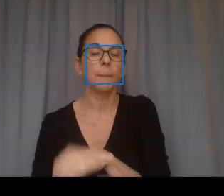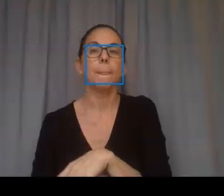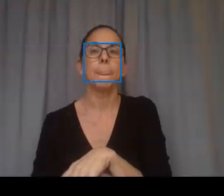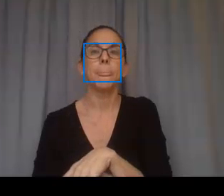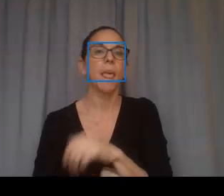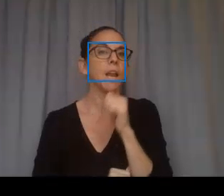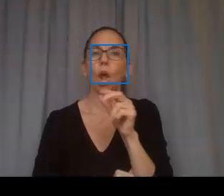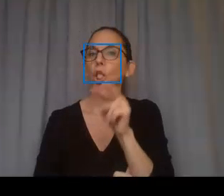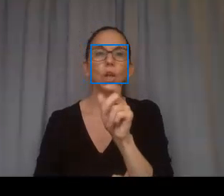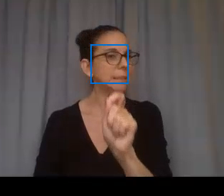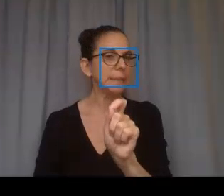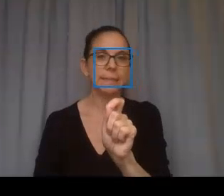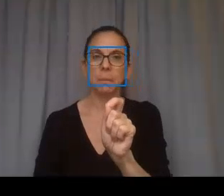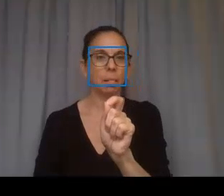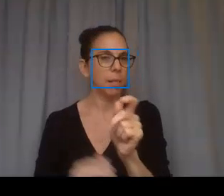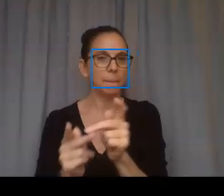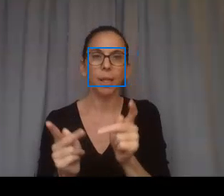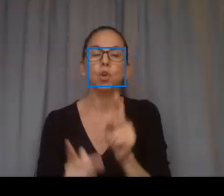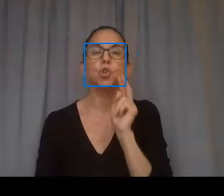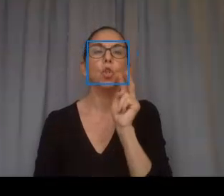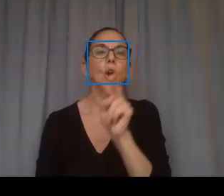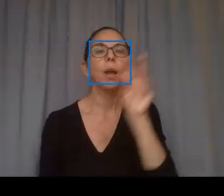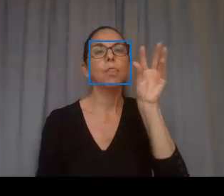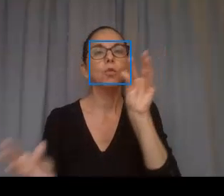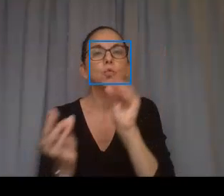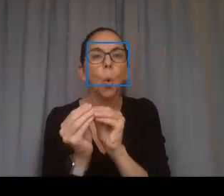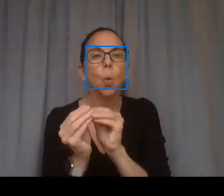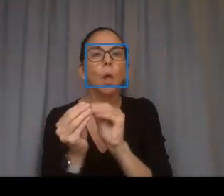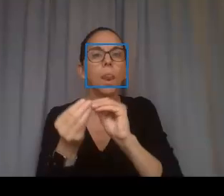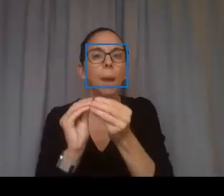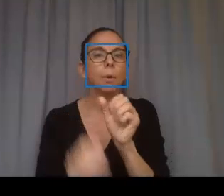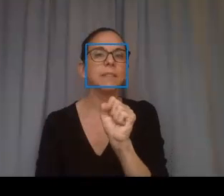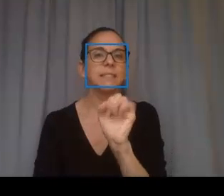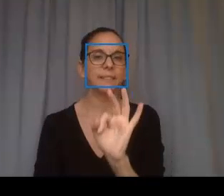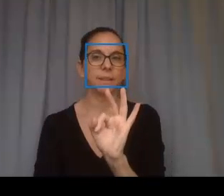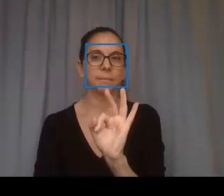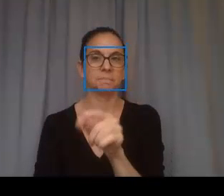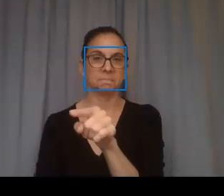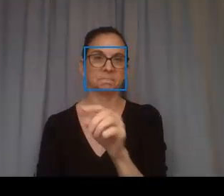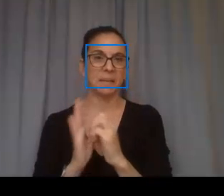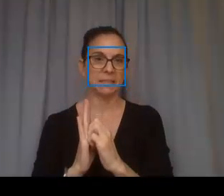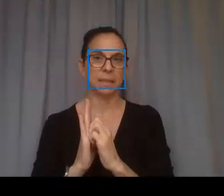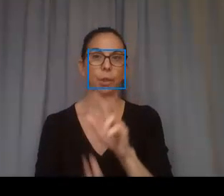looking at decimal places here, you're looking at the total number of significant digits. So let's take a look at this example.